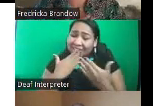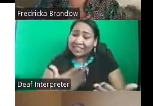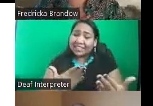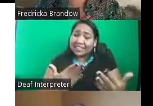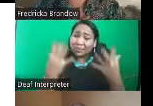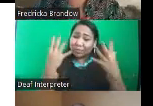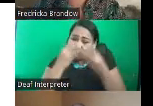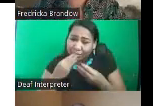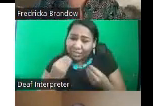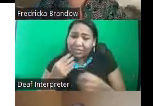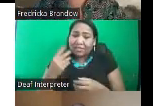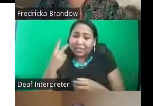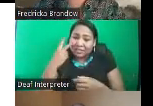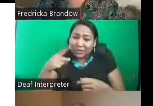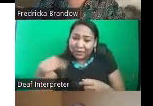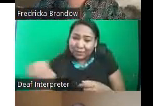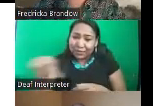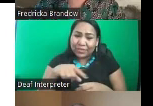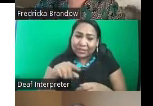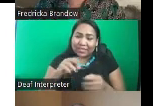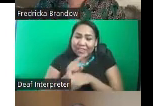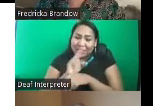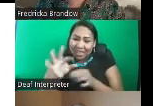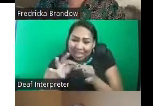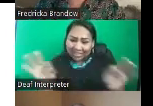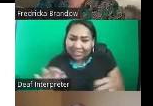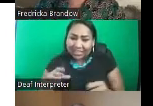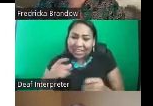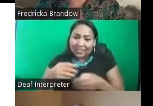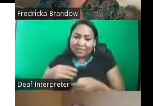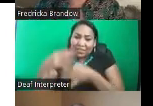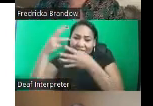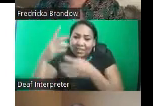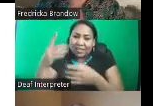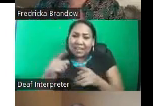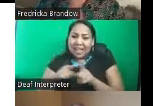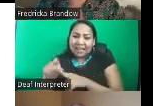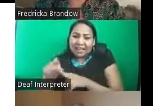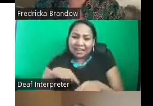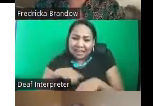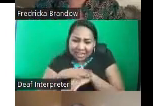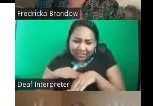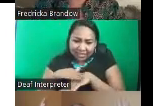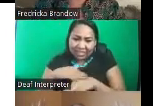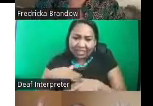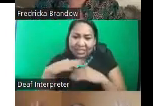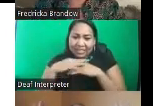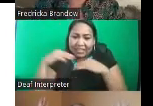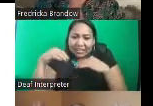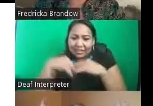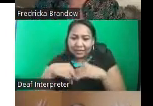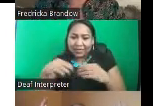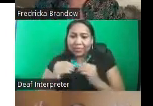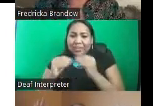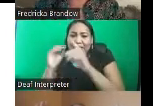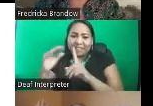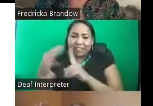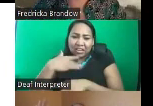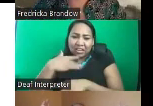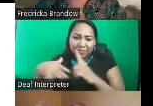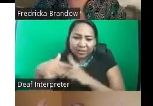language into the feed as we are indigenizing our environments. So in closing, I would